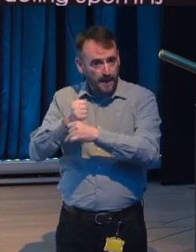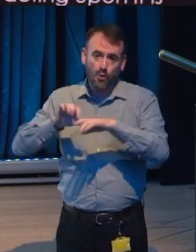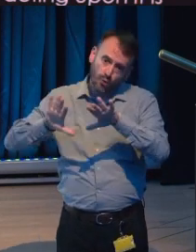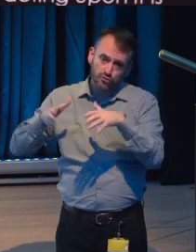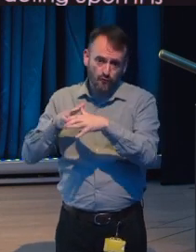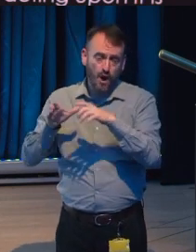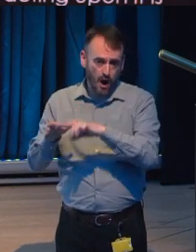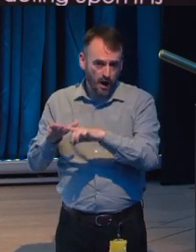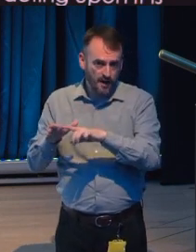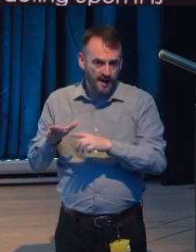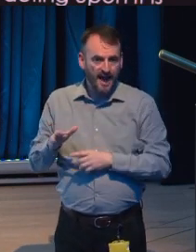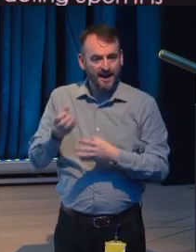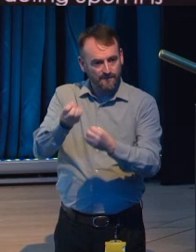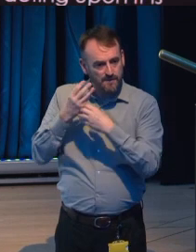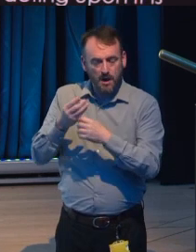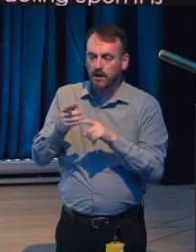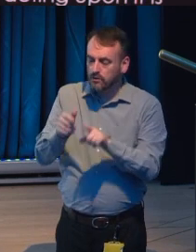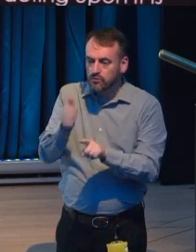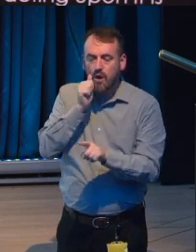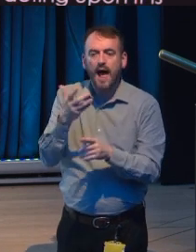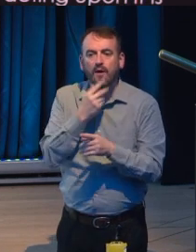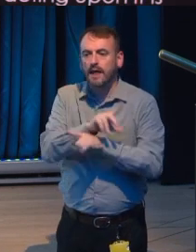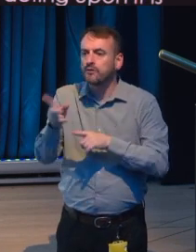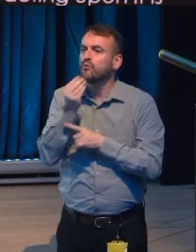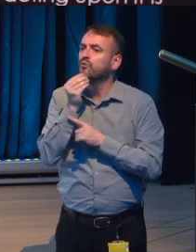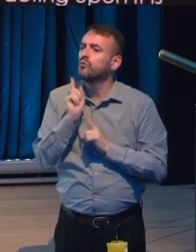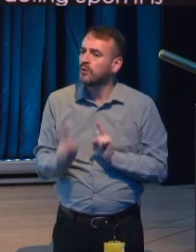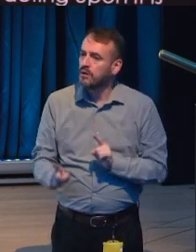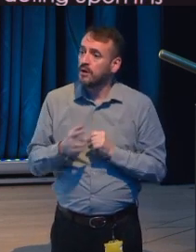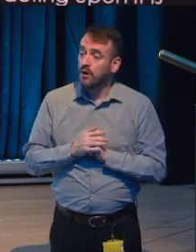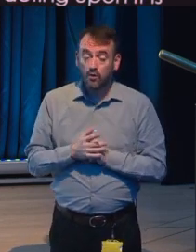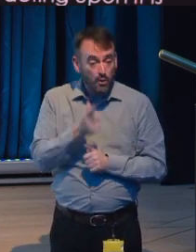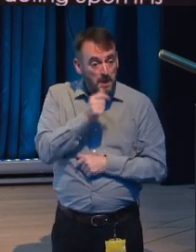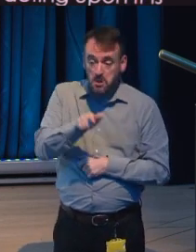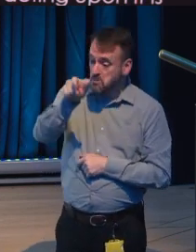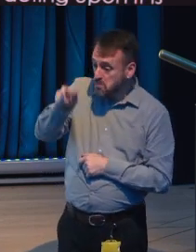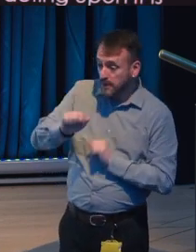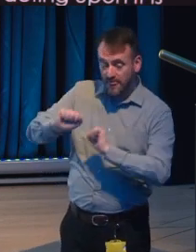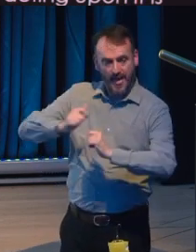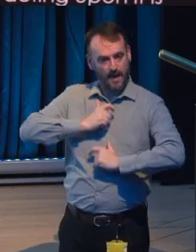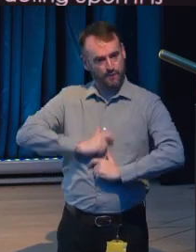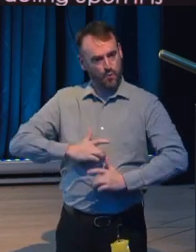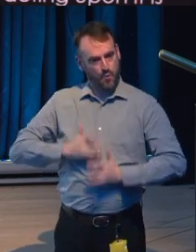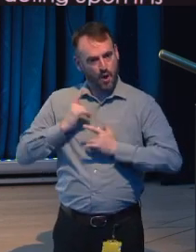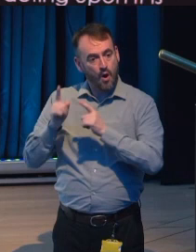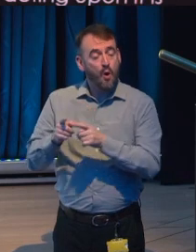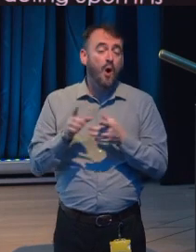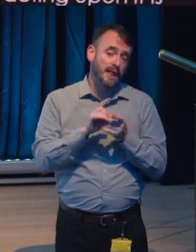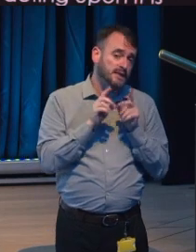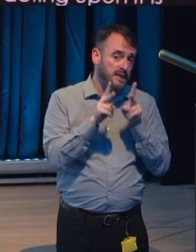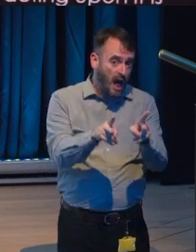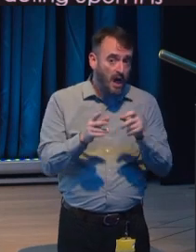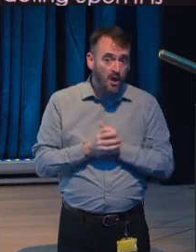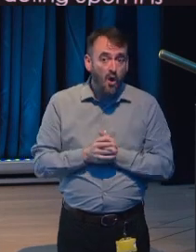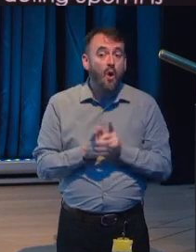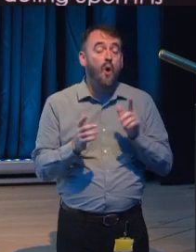now and to bear in mind for future work? Is it maybe a personal opinion or a style preference? Or is it feedback that relates to gameplay expectations or